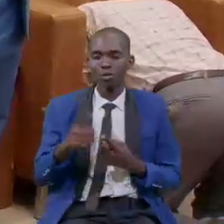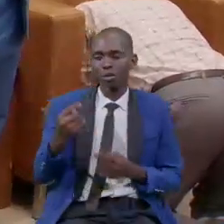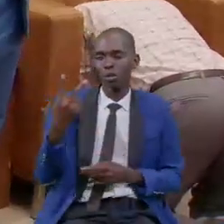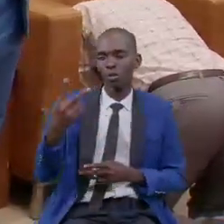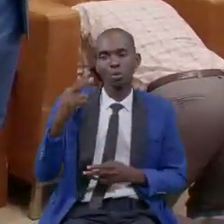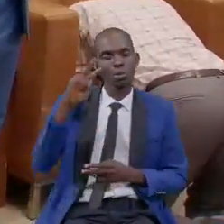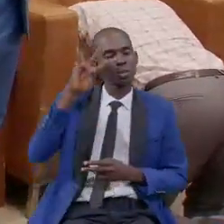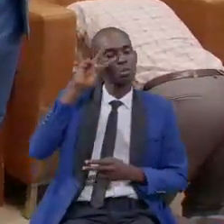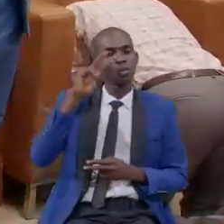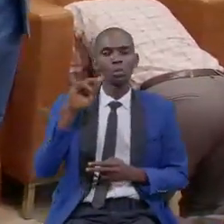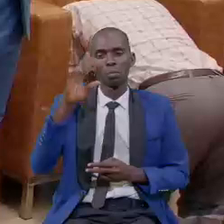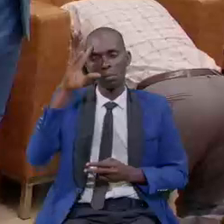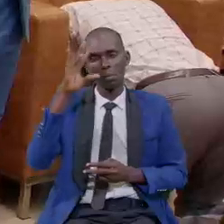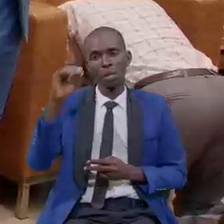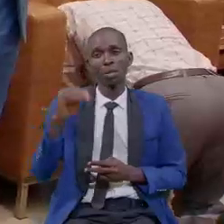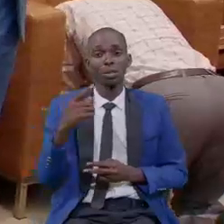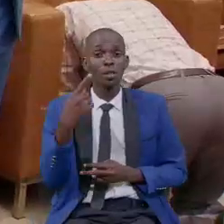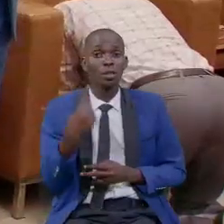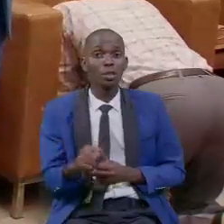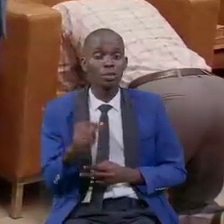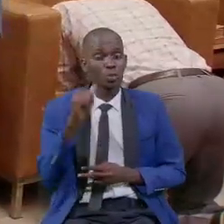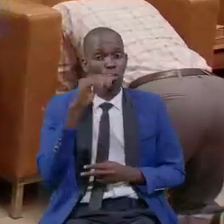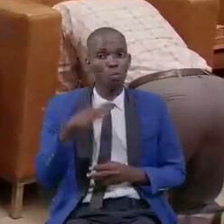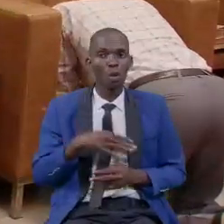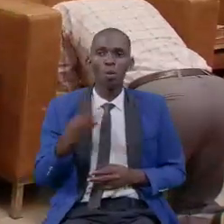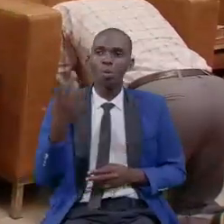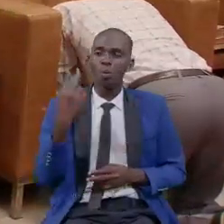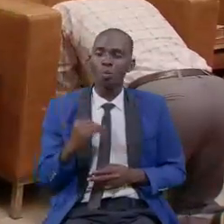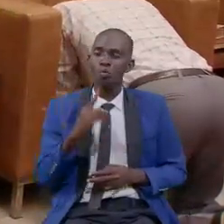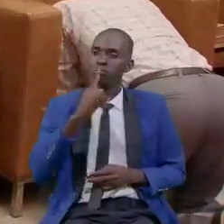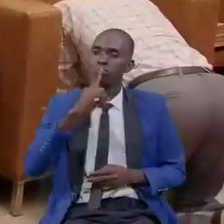She was clear cut, saved,